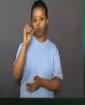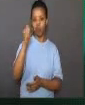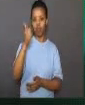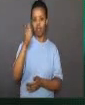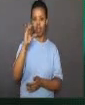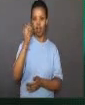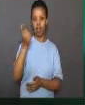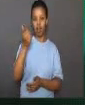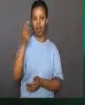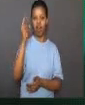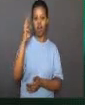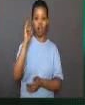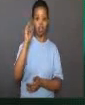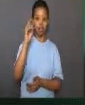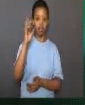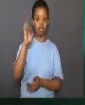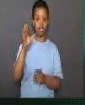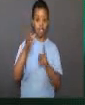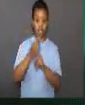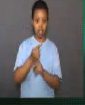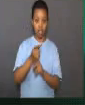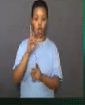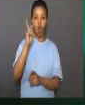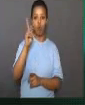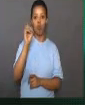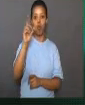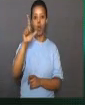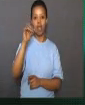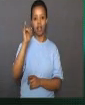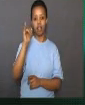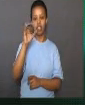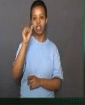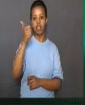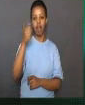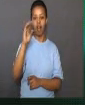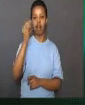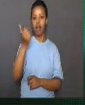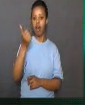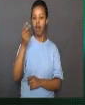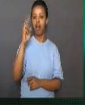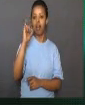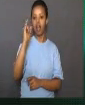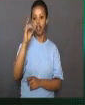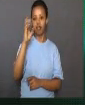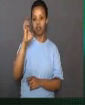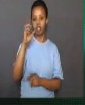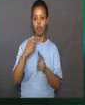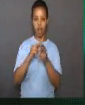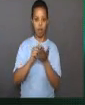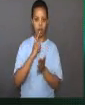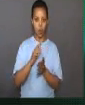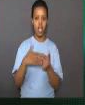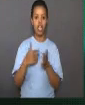a polysaccharide. The simplest form of sugar is